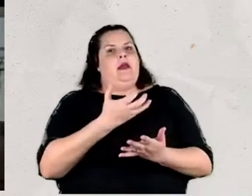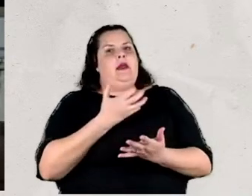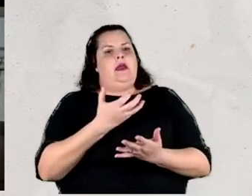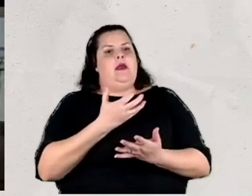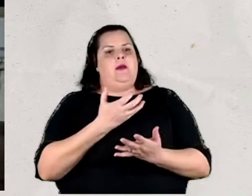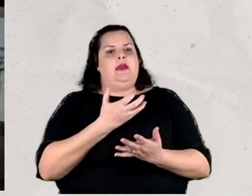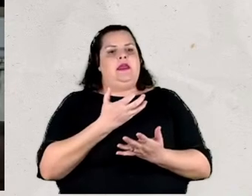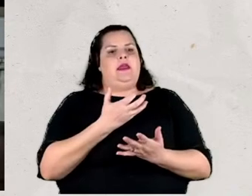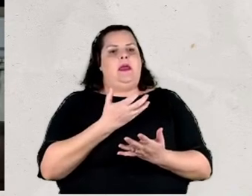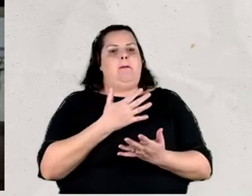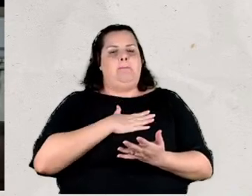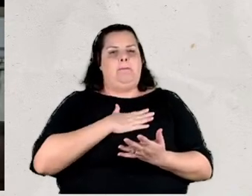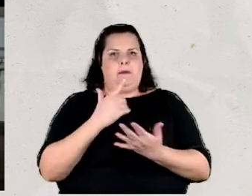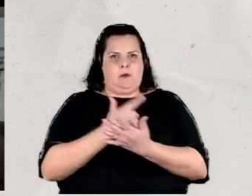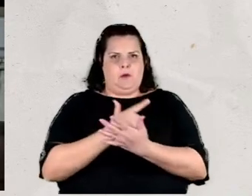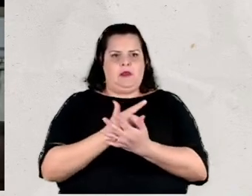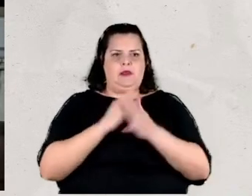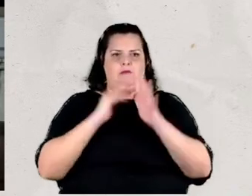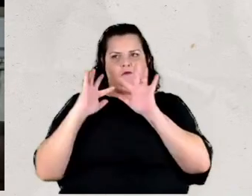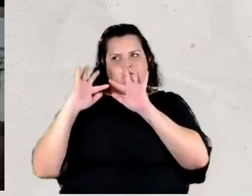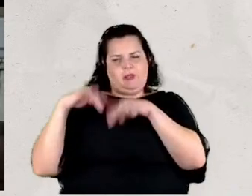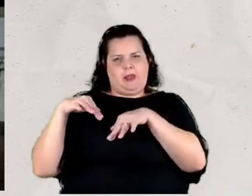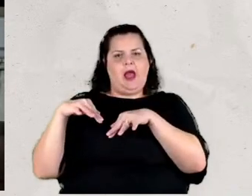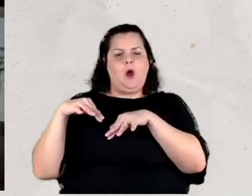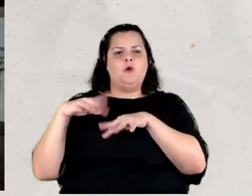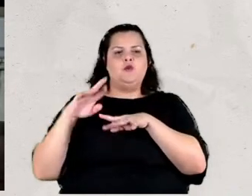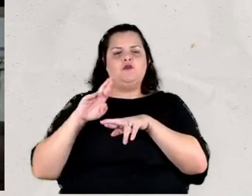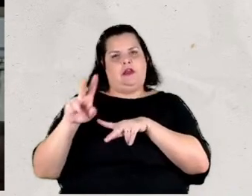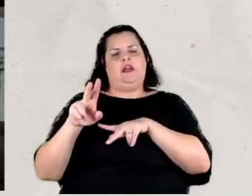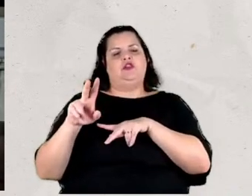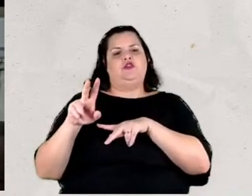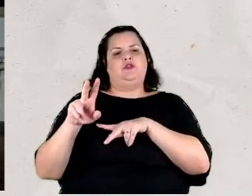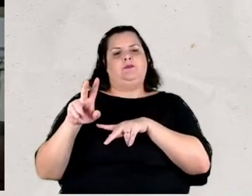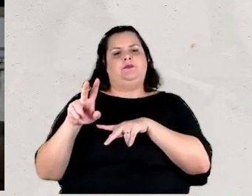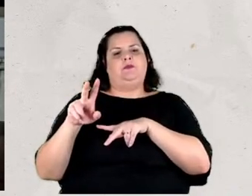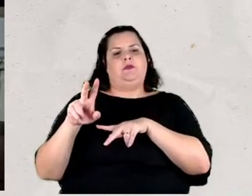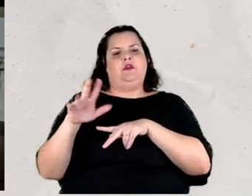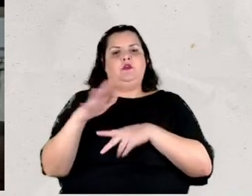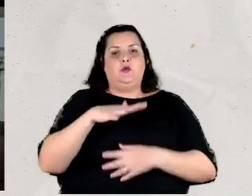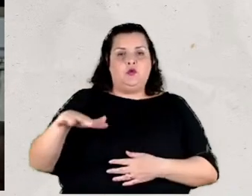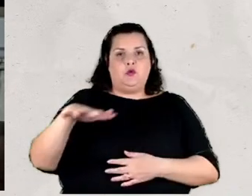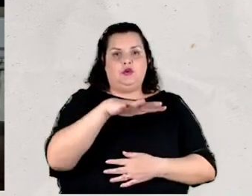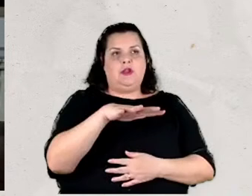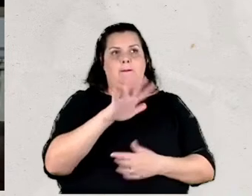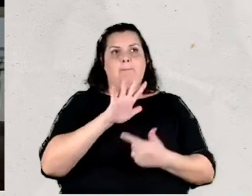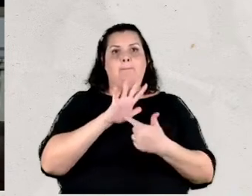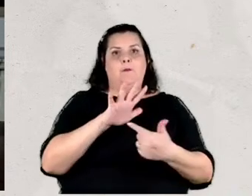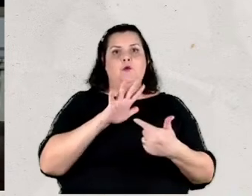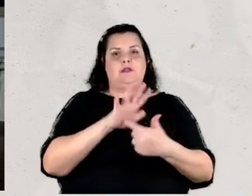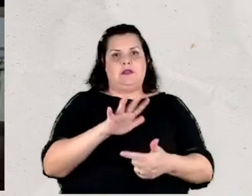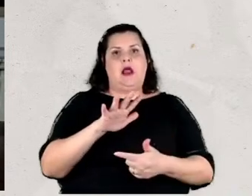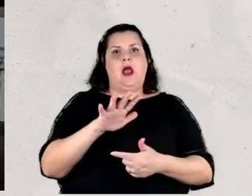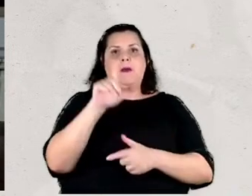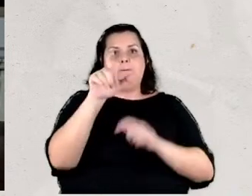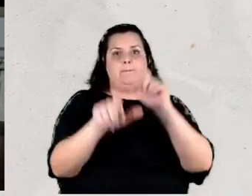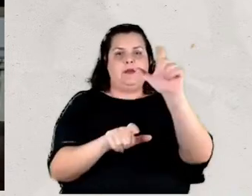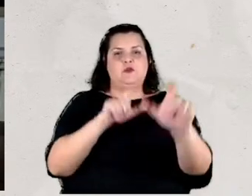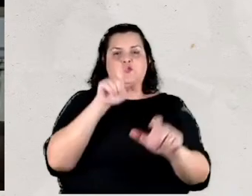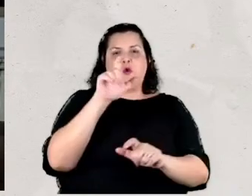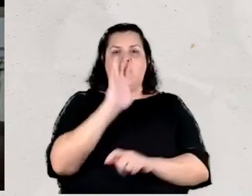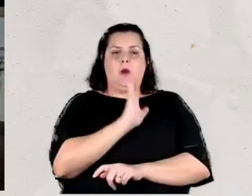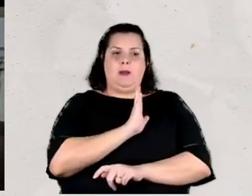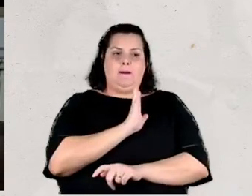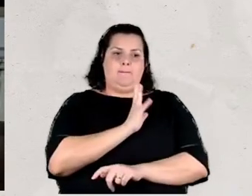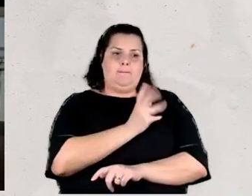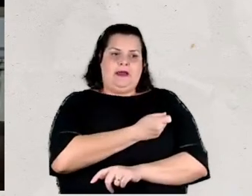courage to respond to me, because none of those letter writers had to respond to me. They could have all ignored me.